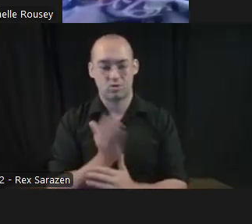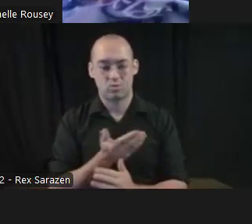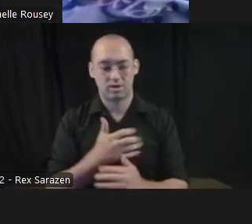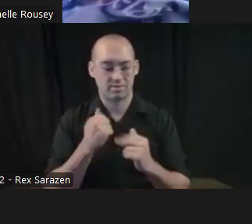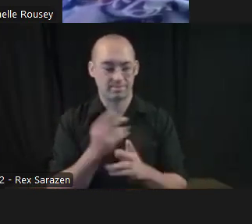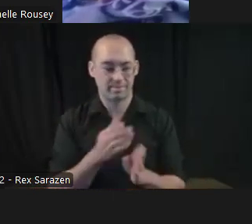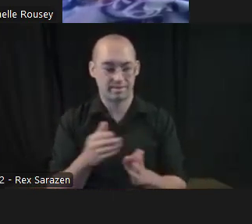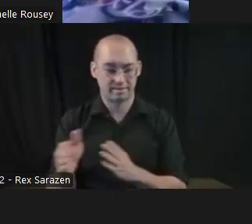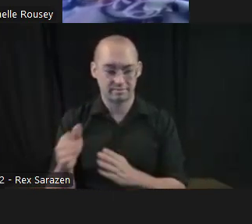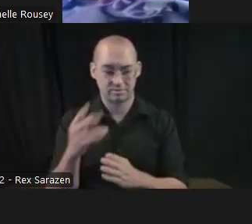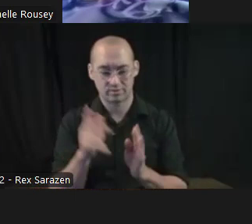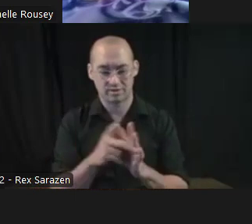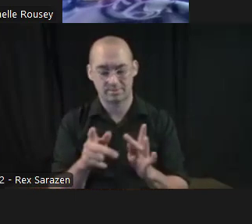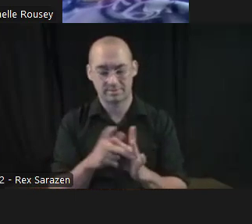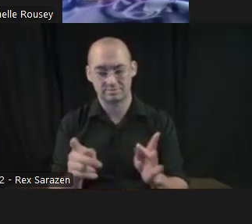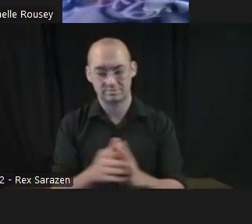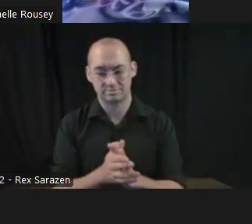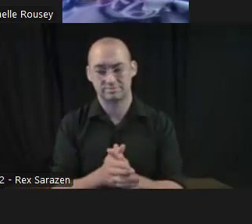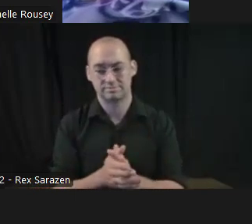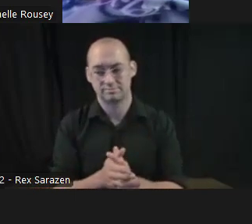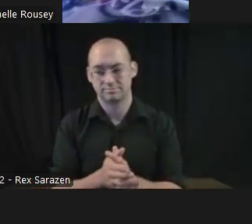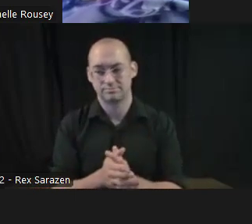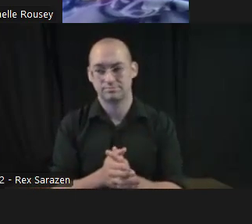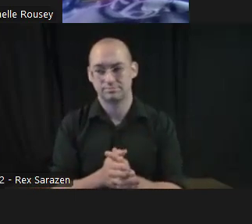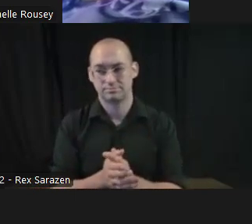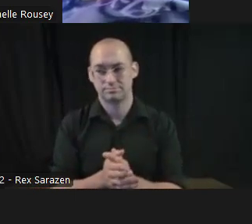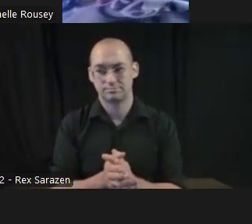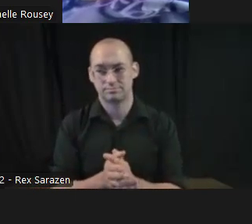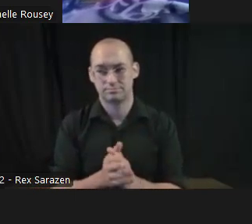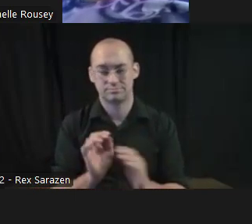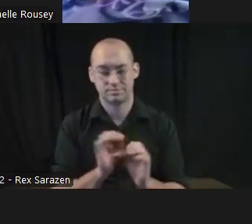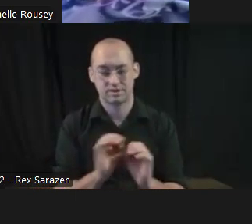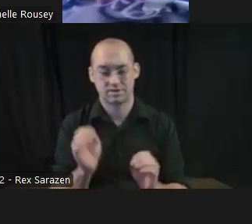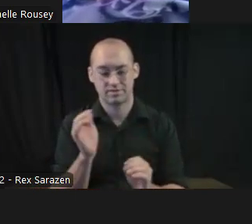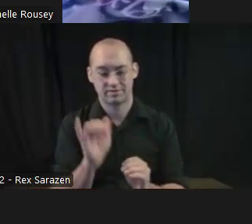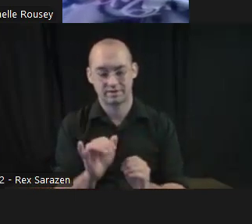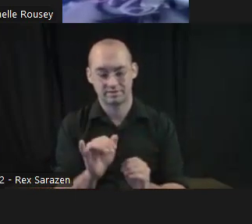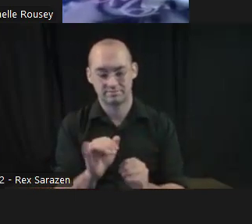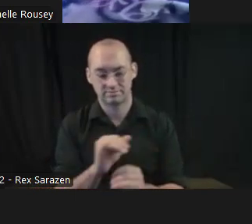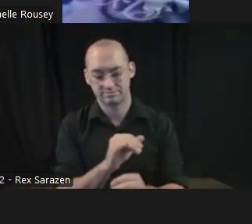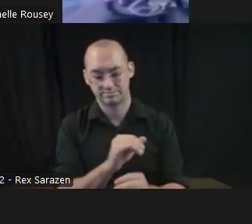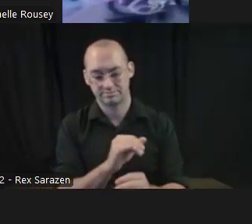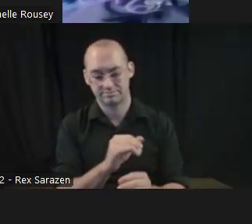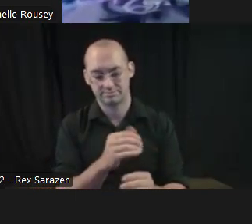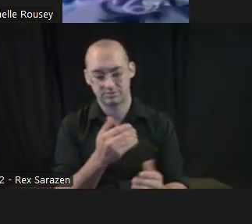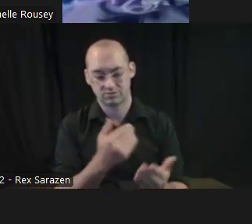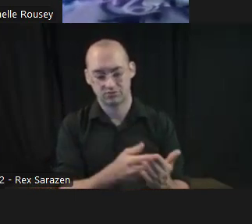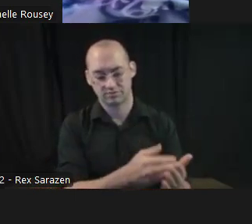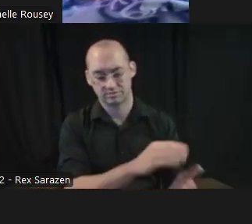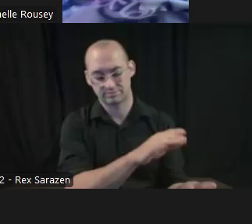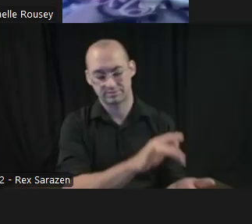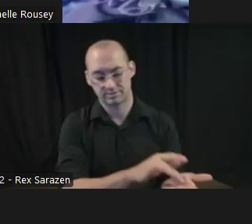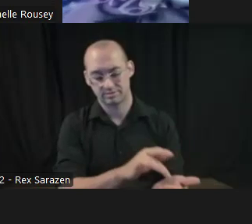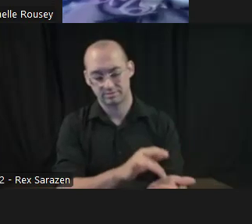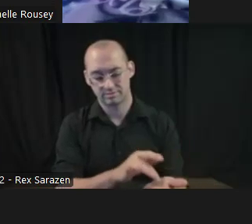comments, that are participating in that group, but none of that gets to the crux of the issue, which is we have not